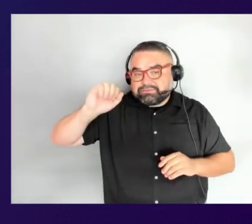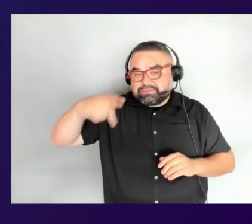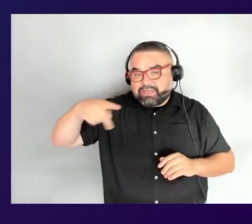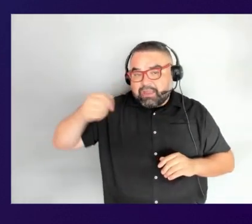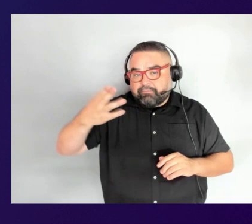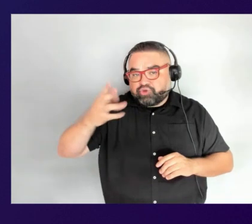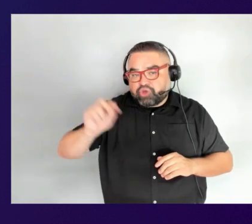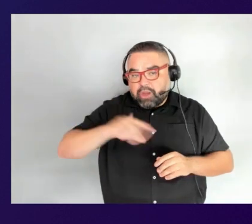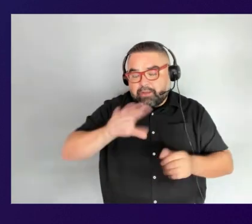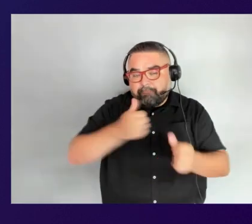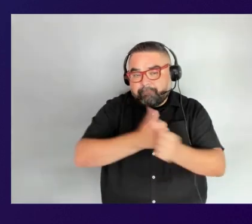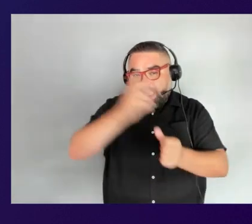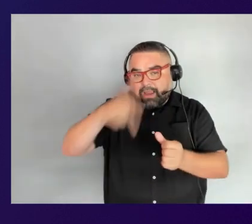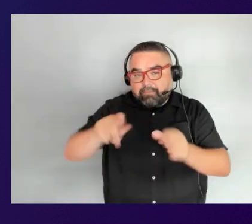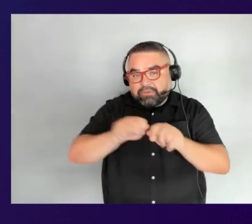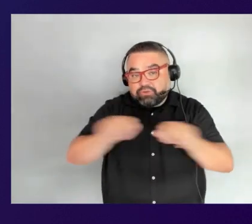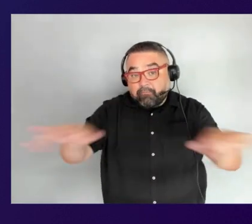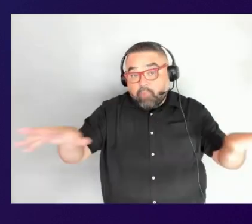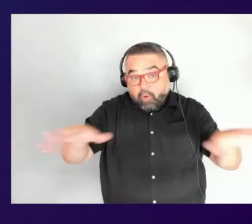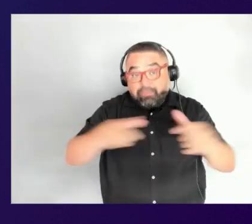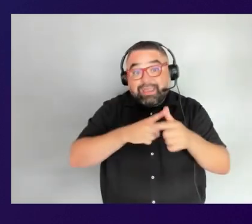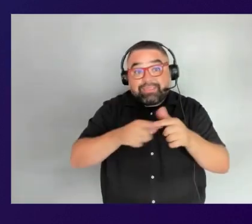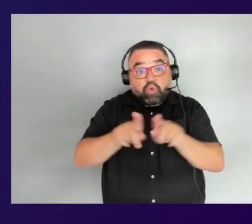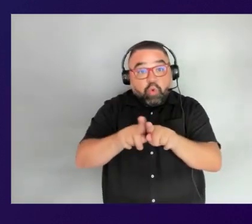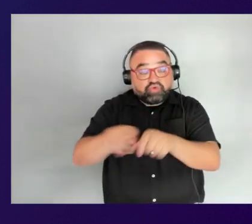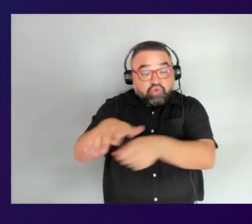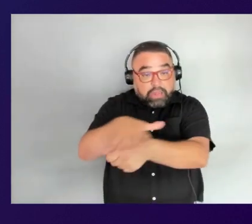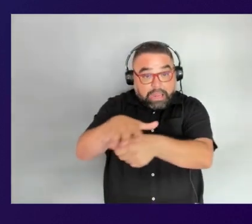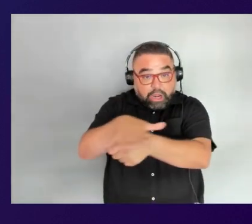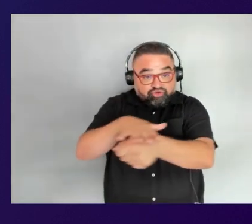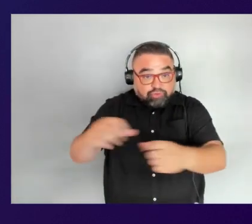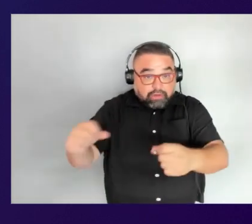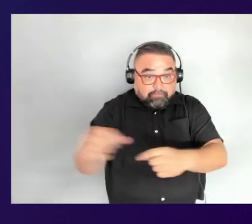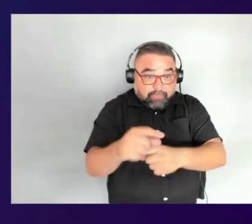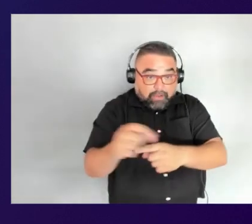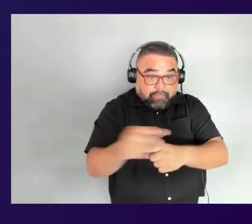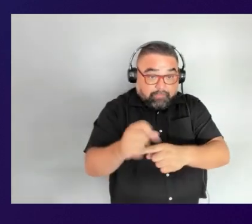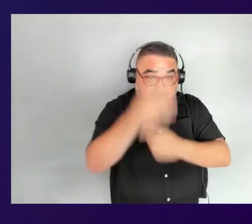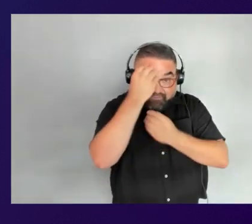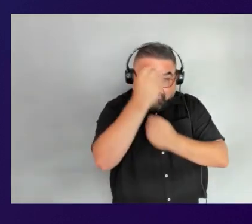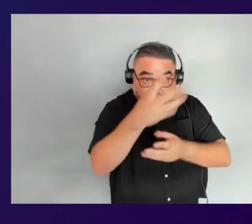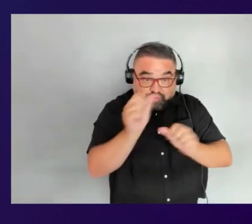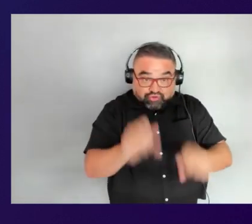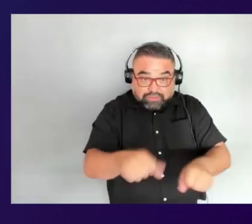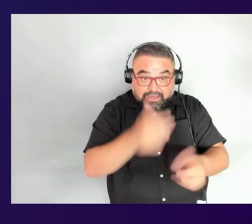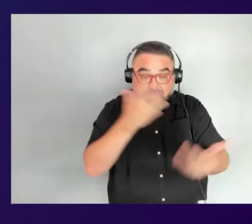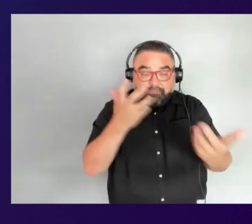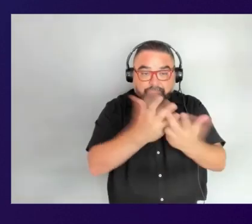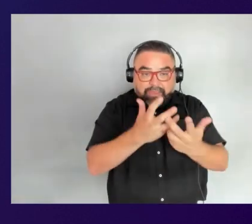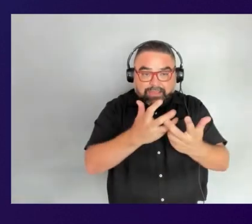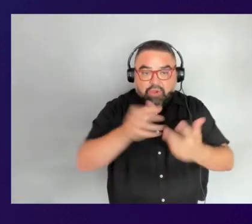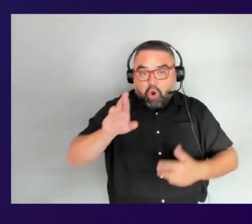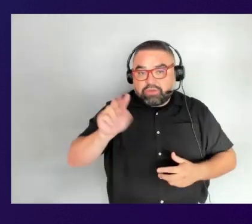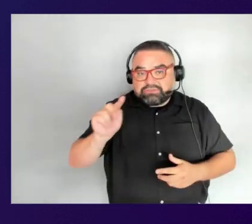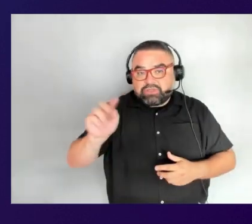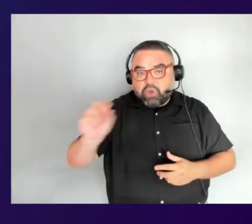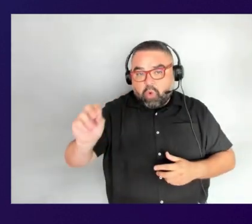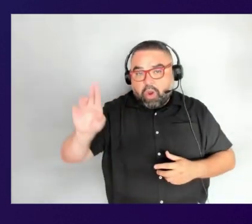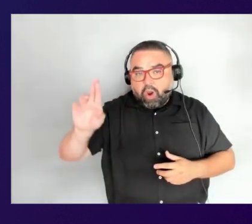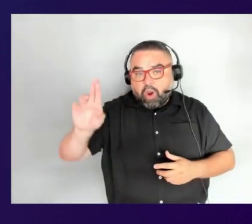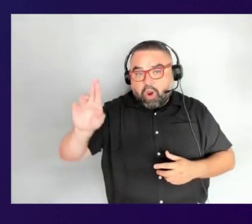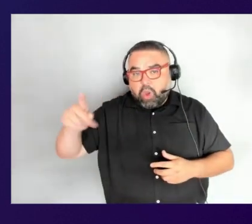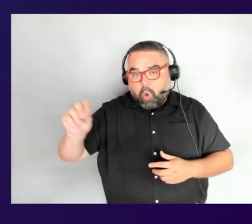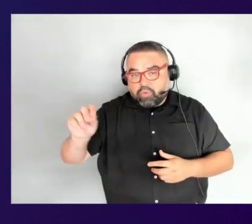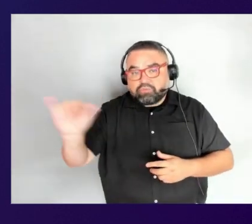deployments, and being able to send data between regions to meet your RPO and RTO requirements. Customers also look to manage services in the cloud